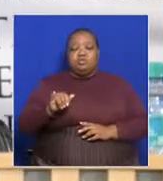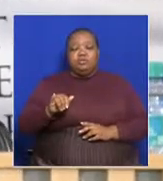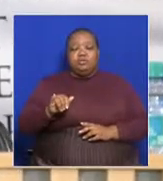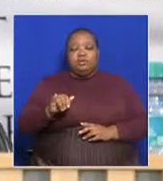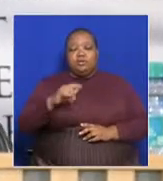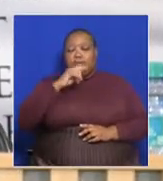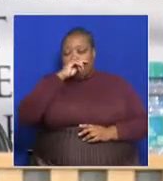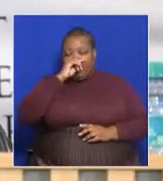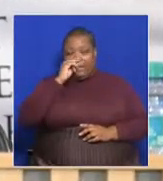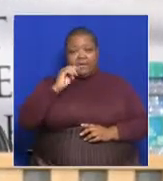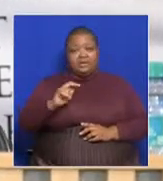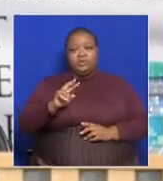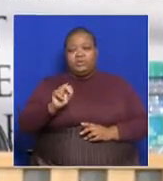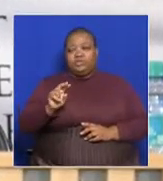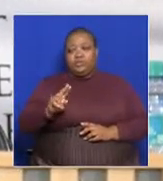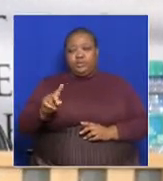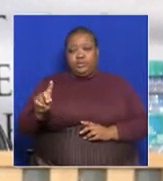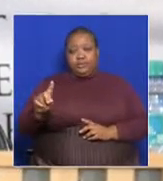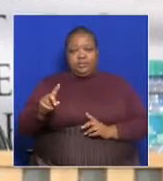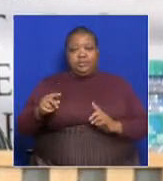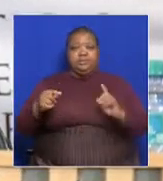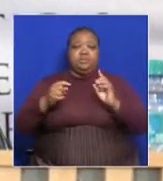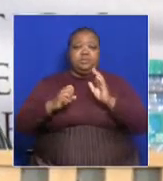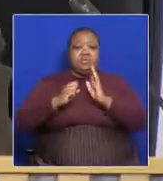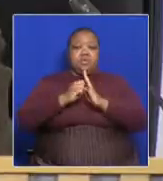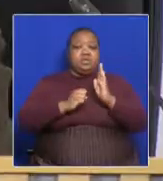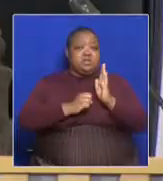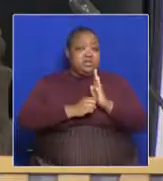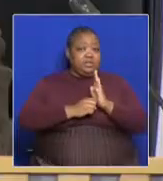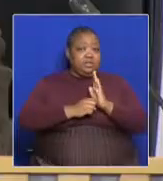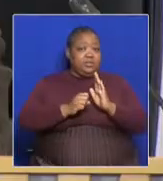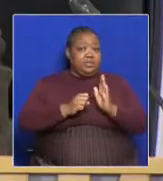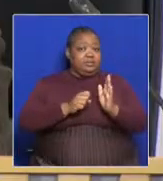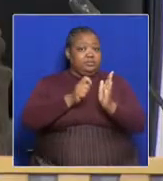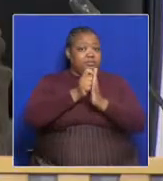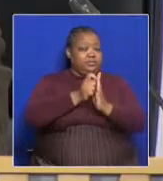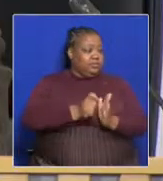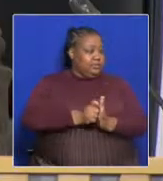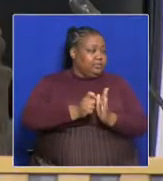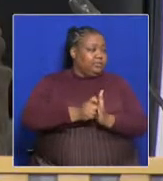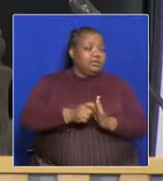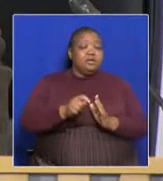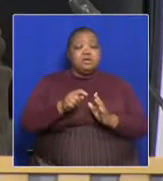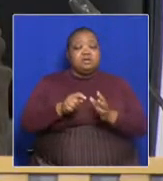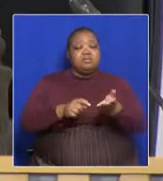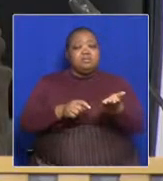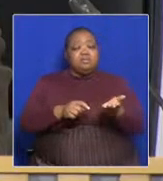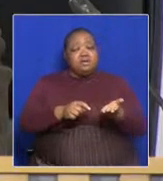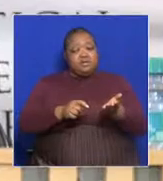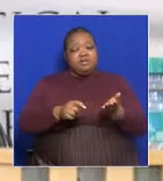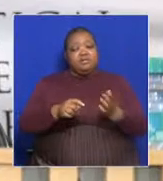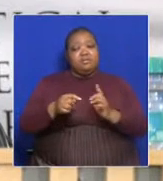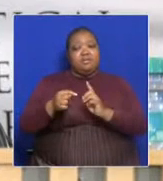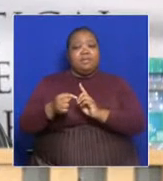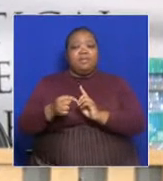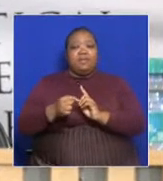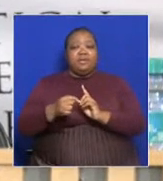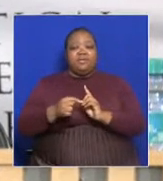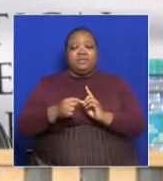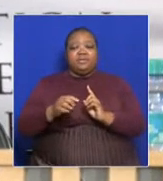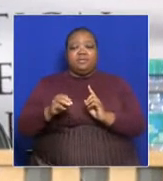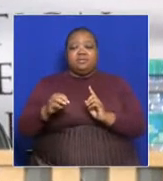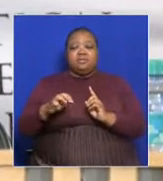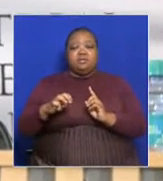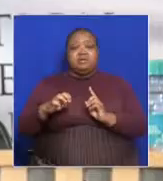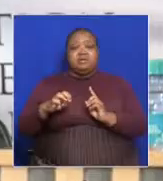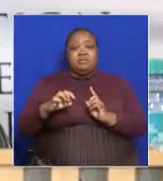2021. And this is a statement you took. But the statement you did not take is of that Mega Freight agent. You